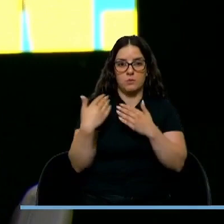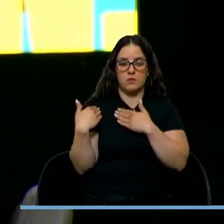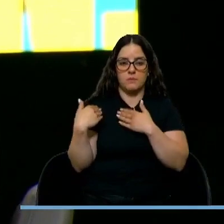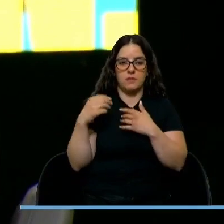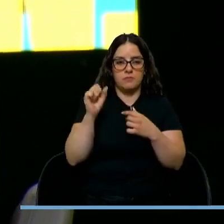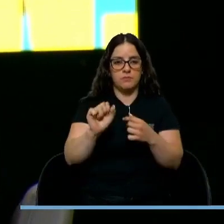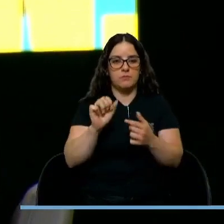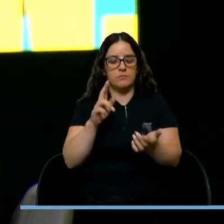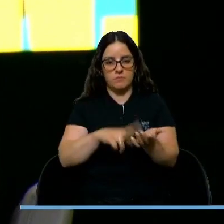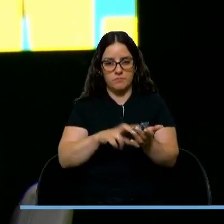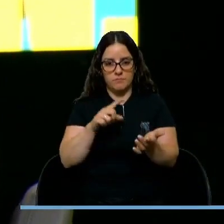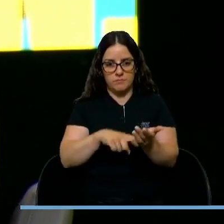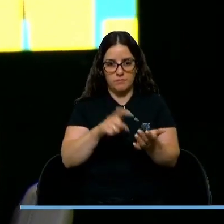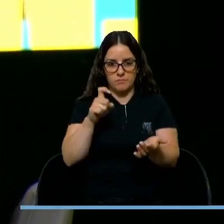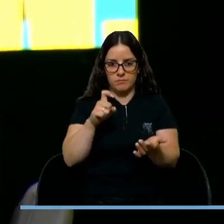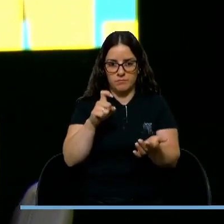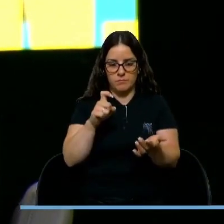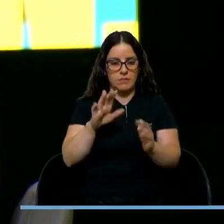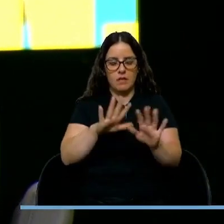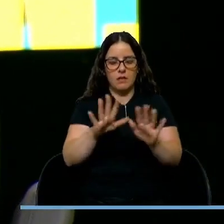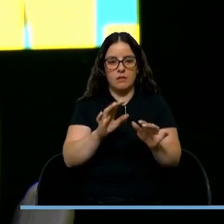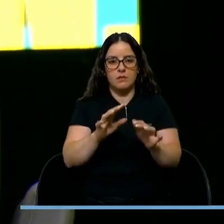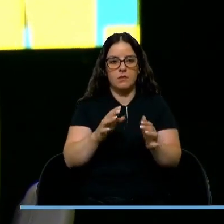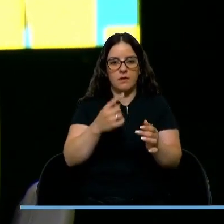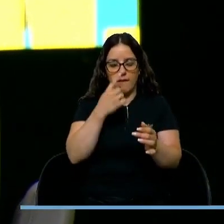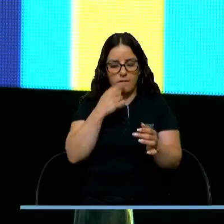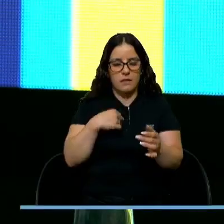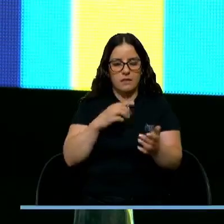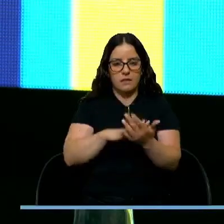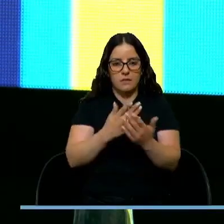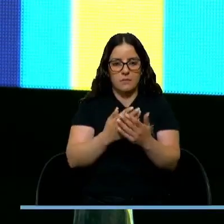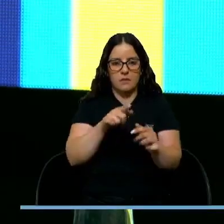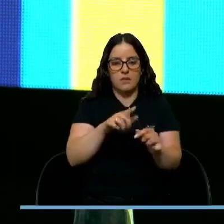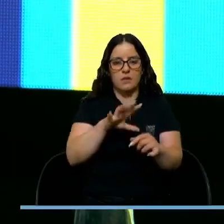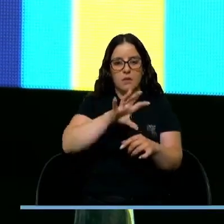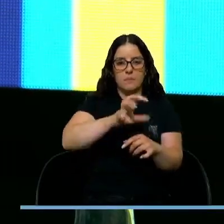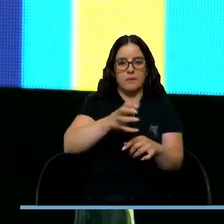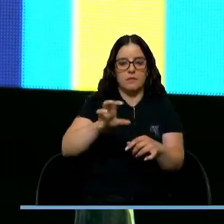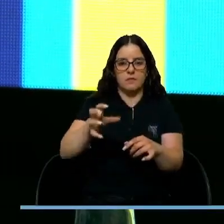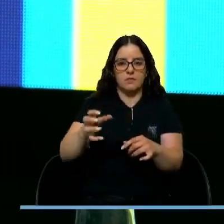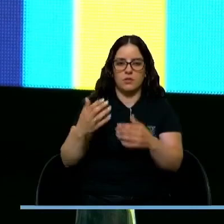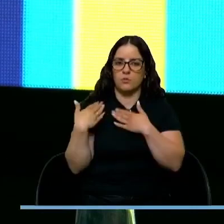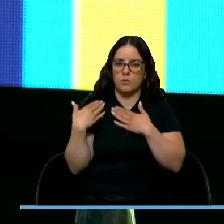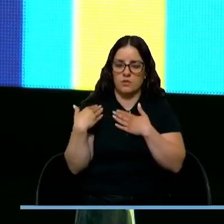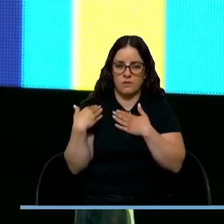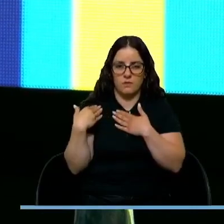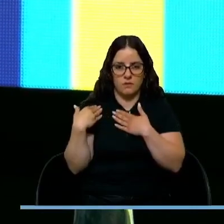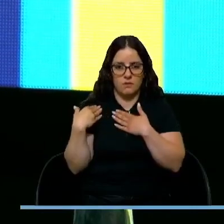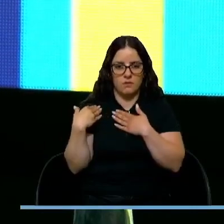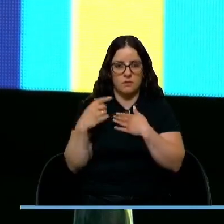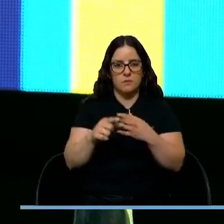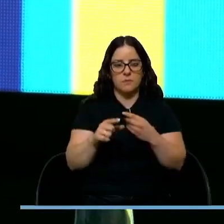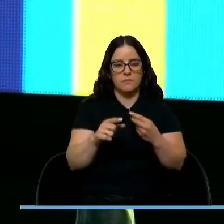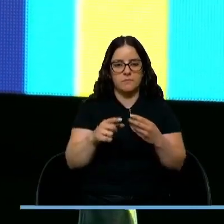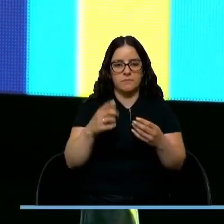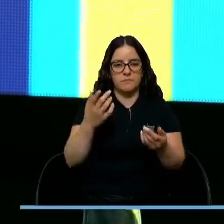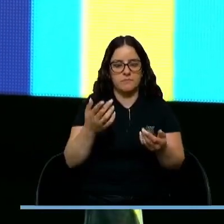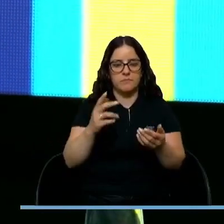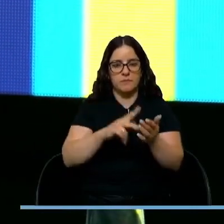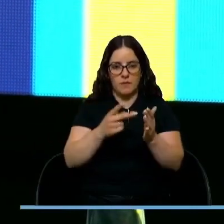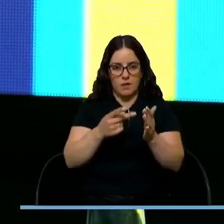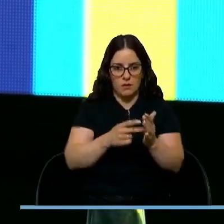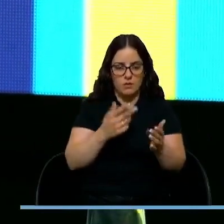states of the countries? Well, I think states are responsible. Okay. Because the technology exists. We cannot say technology doesn't exist. Technology is